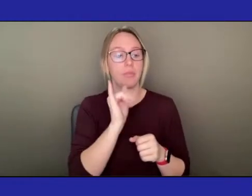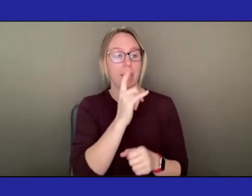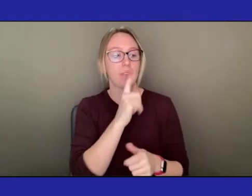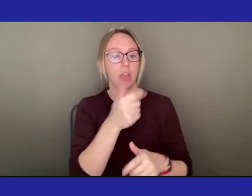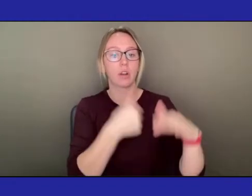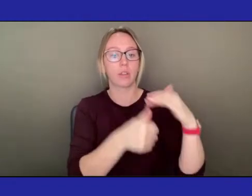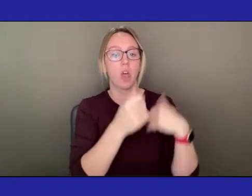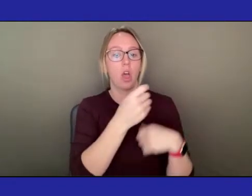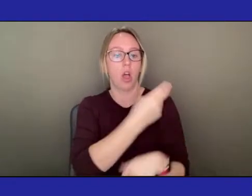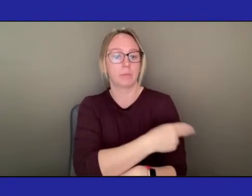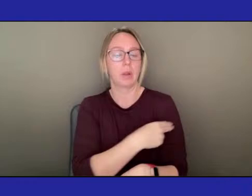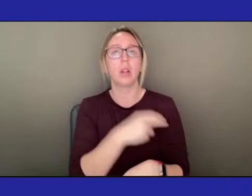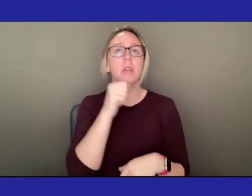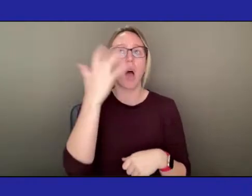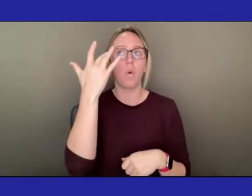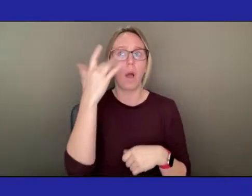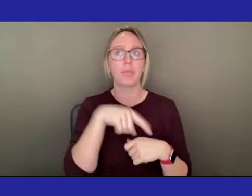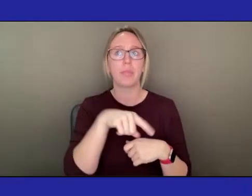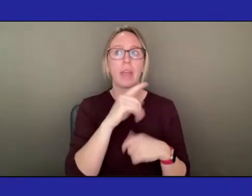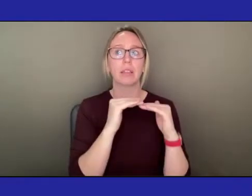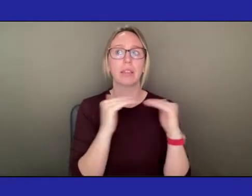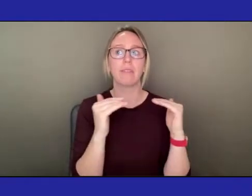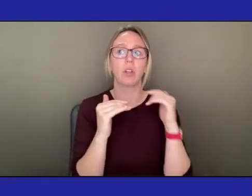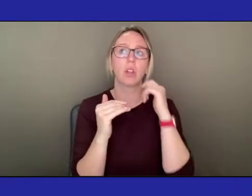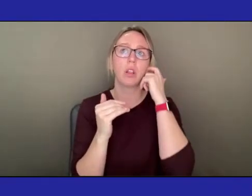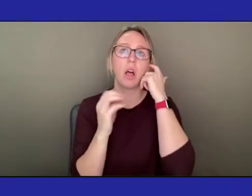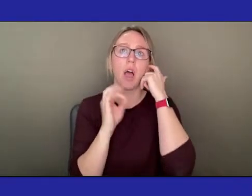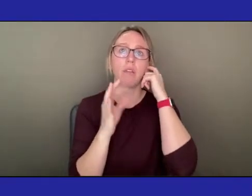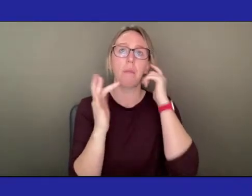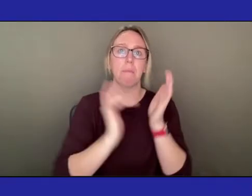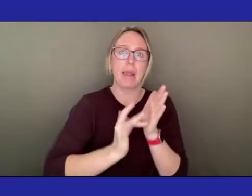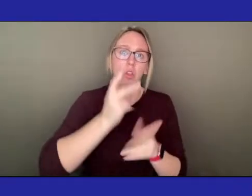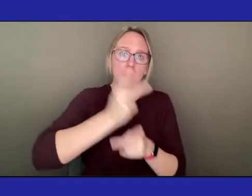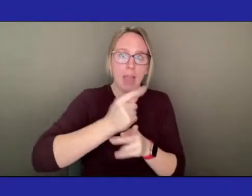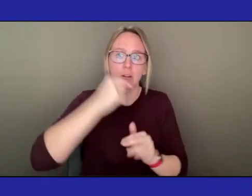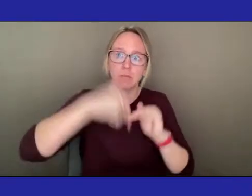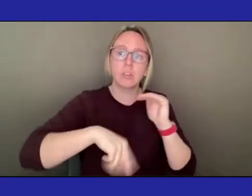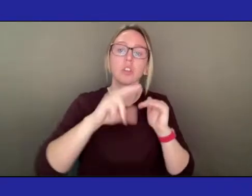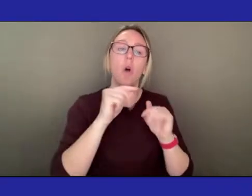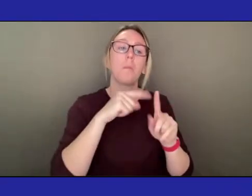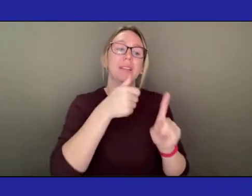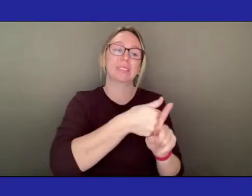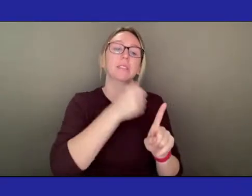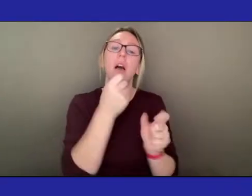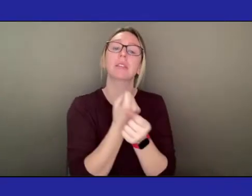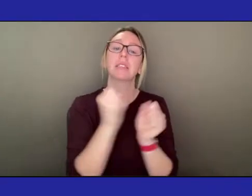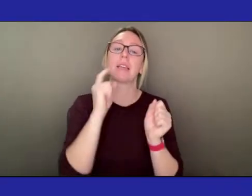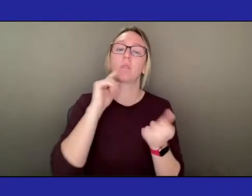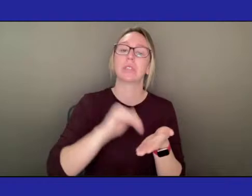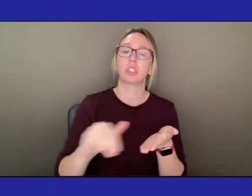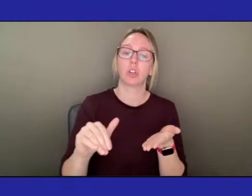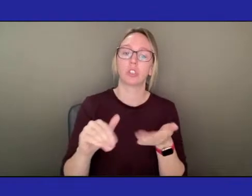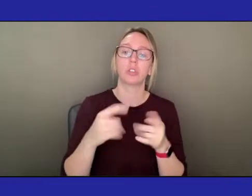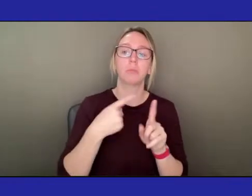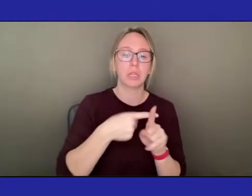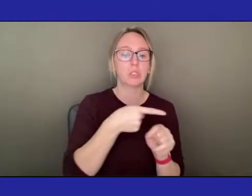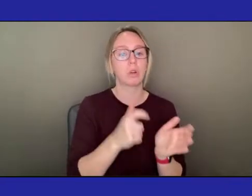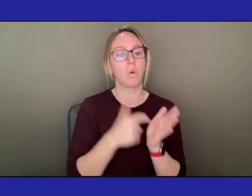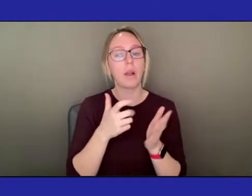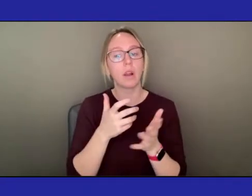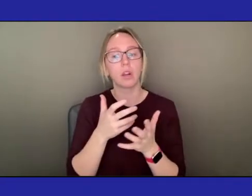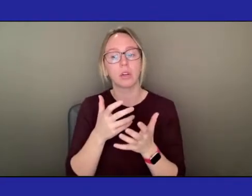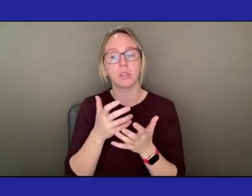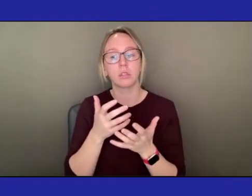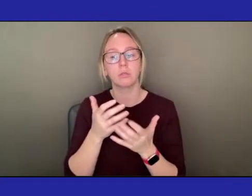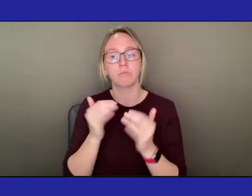level of medical care, but because they are not safe for discharge and require a level of service at home, care at home that they cannot